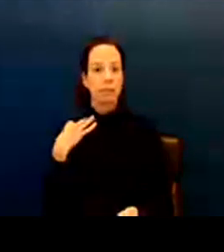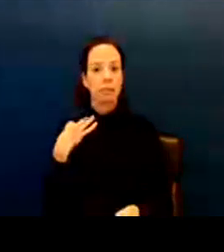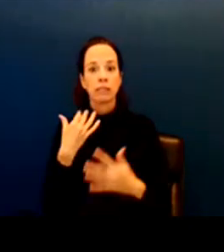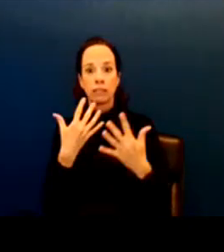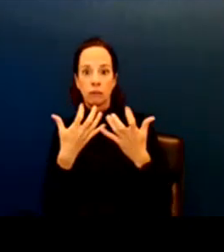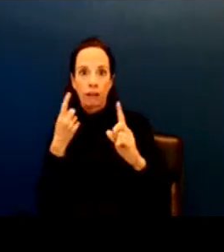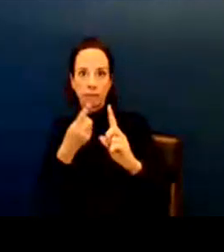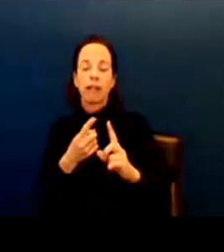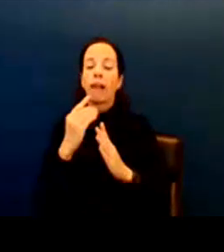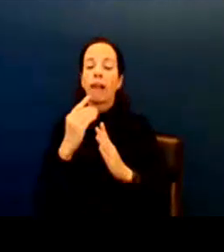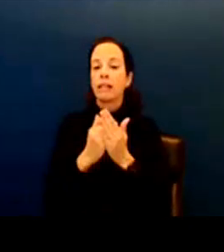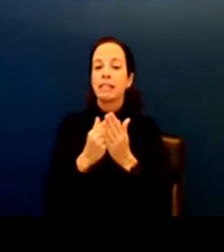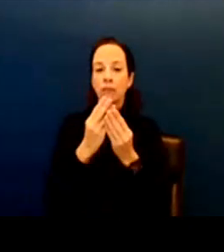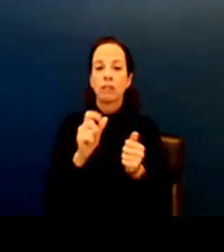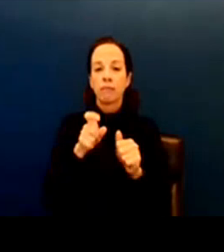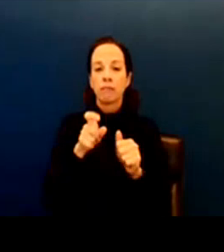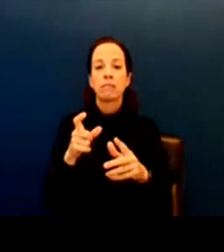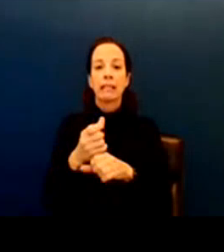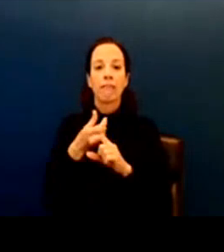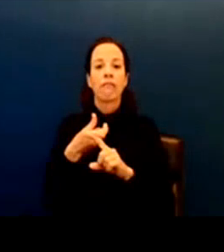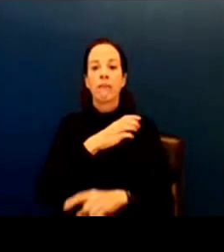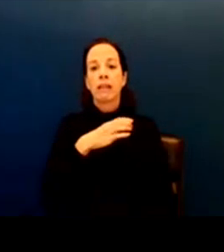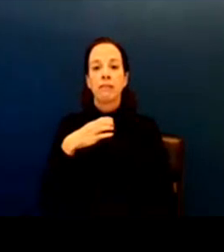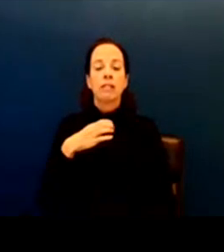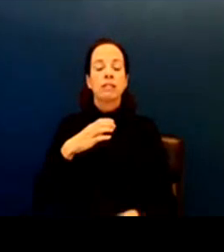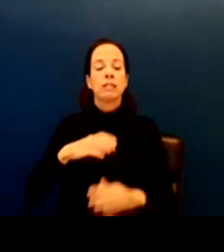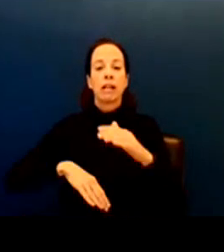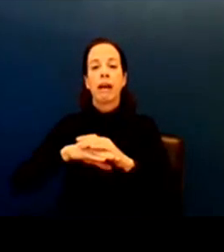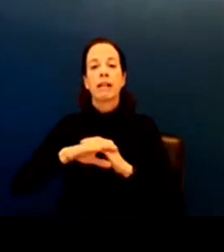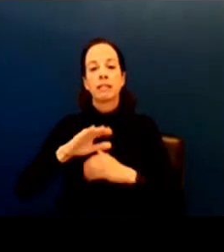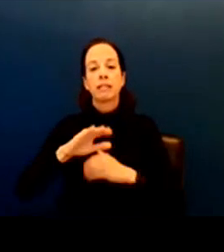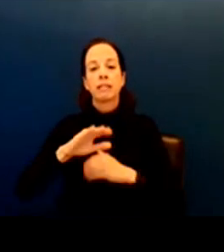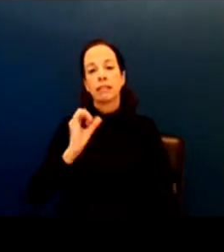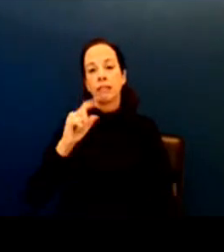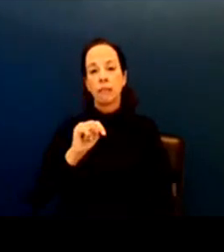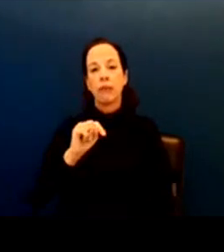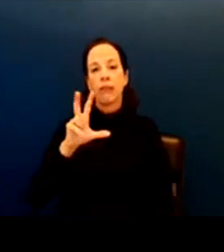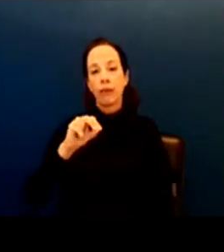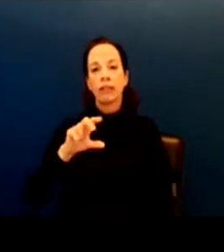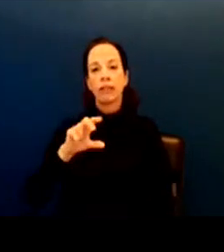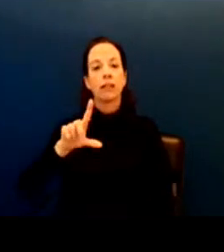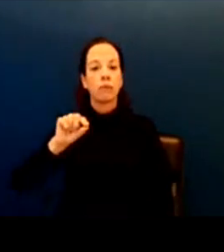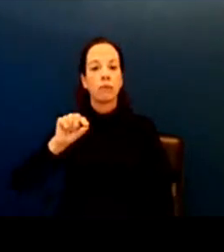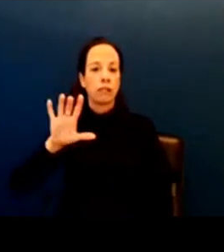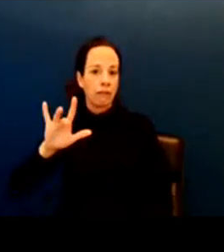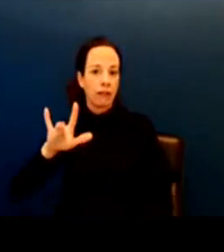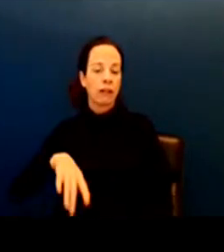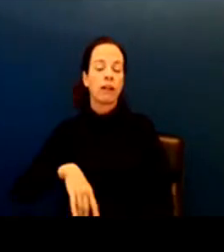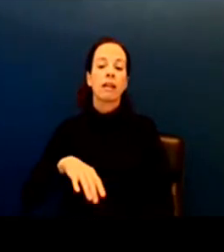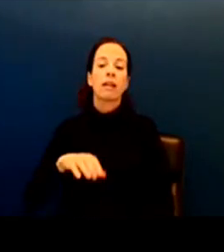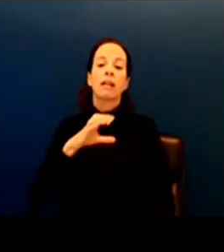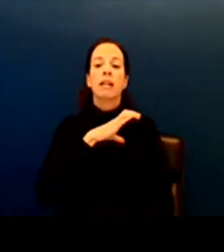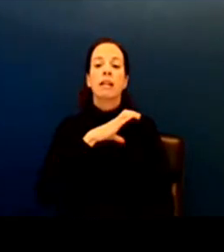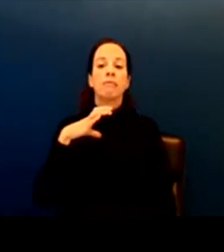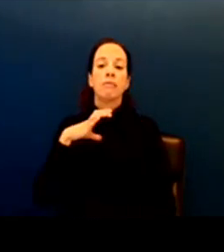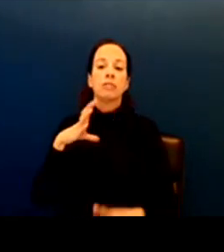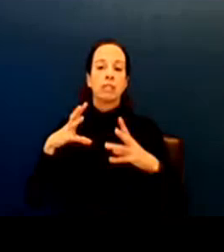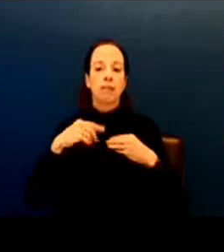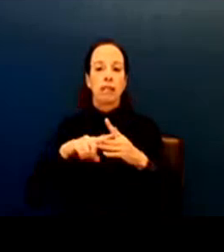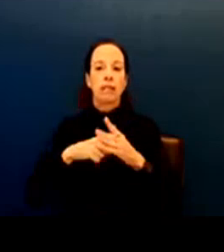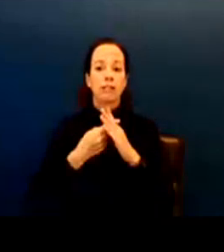be received by the Commission no later than September 30th, 2025. The Commission adopted the initial eligibility report at